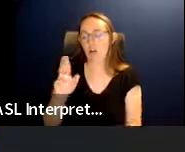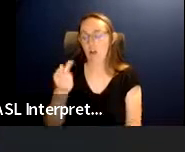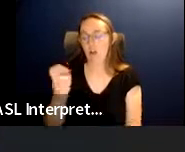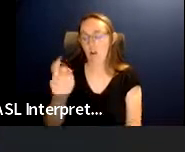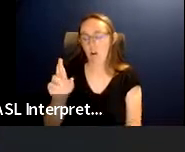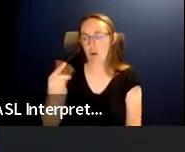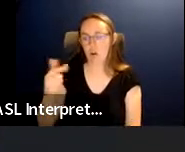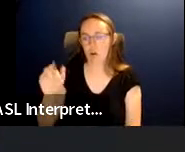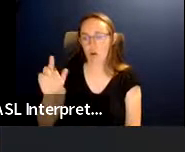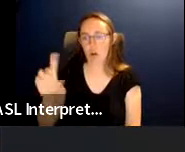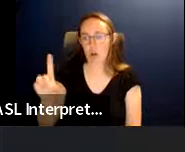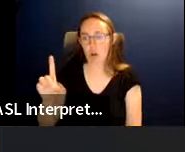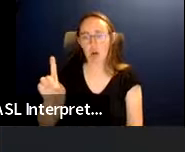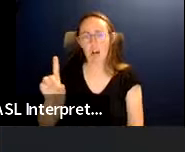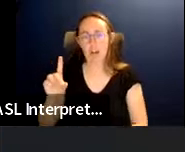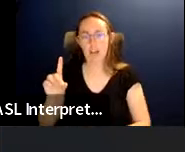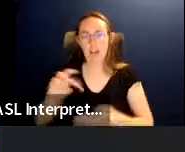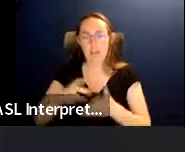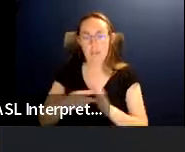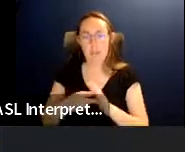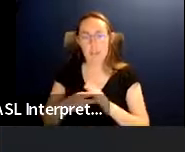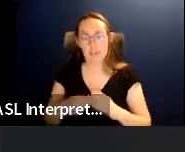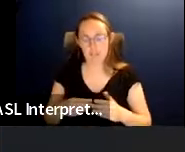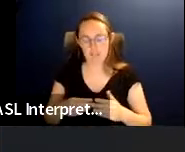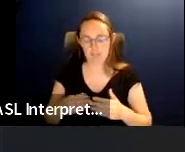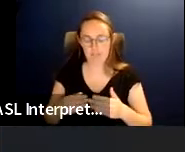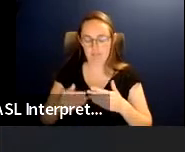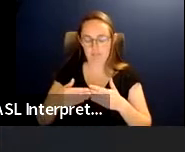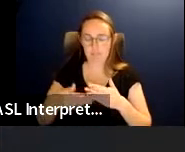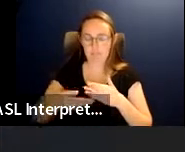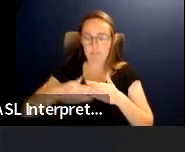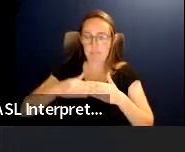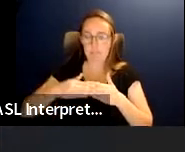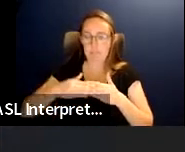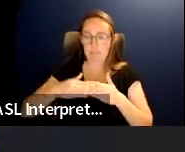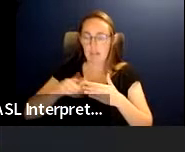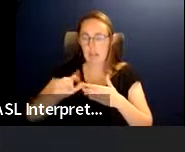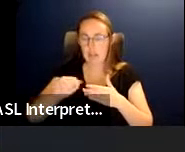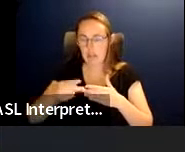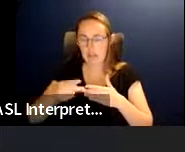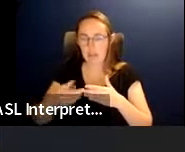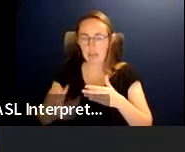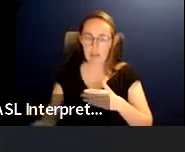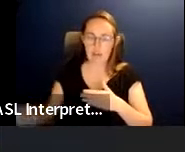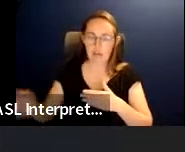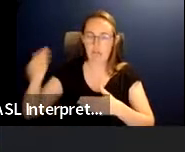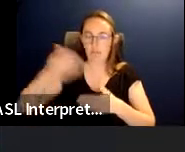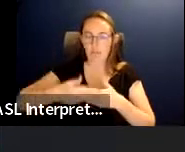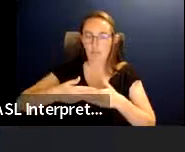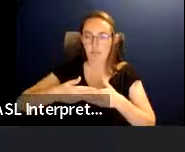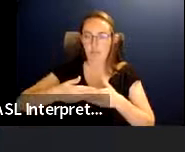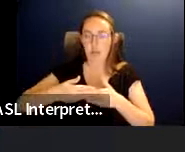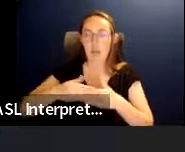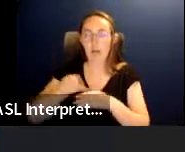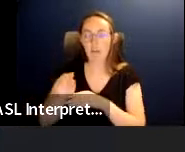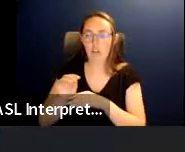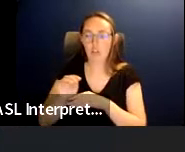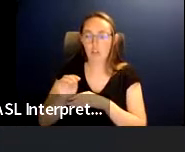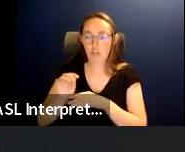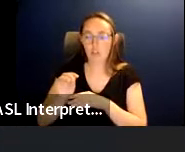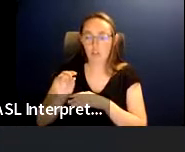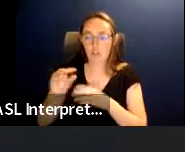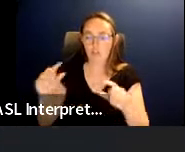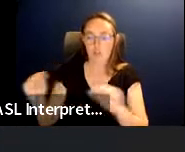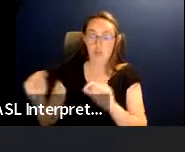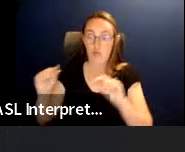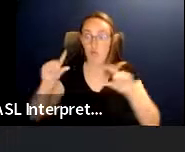I could easily drop my iPad in. I could turn on the zoom feature on the iPad or the magnifier. And then